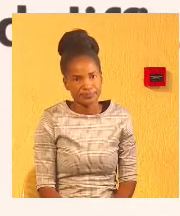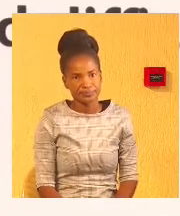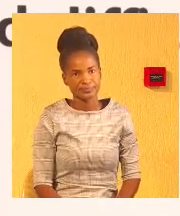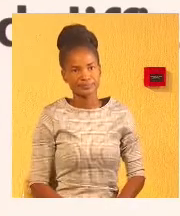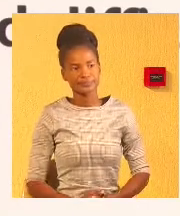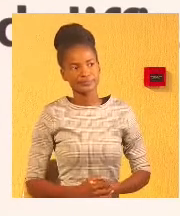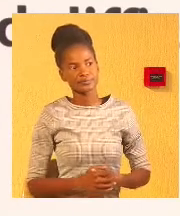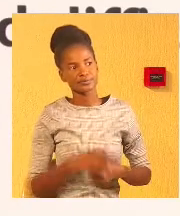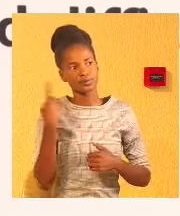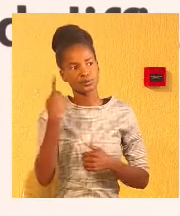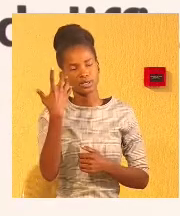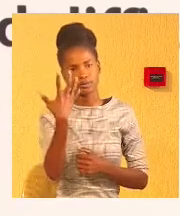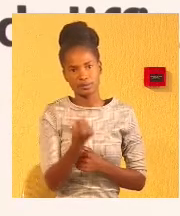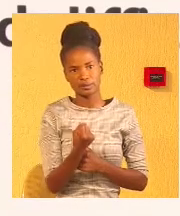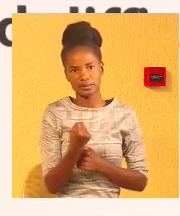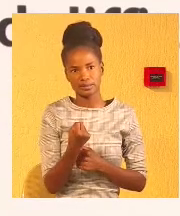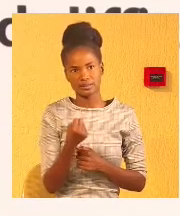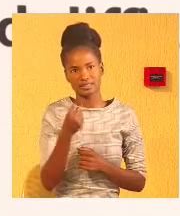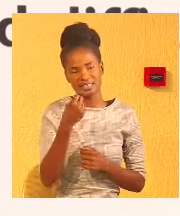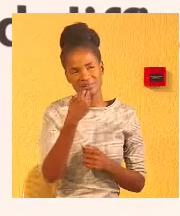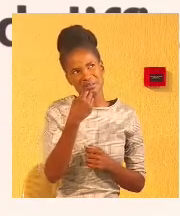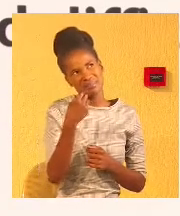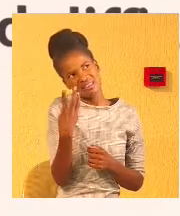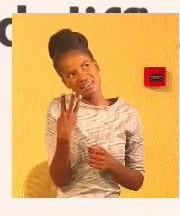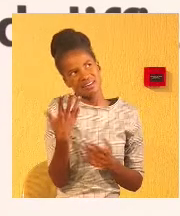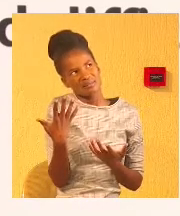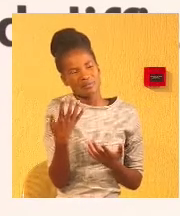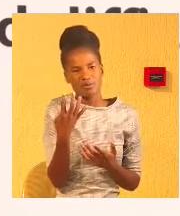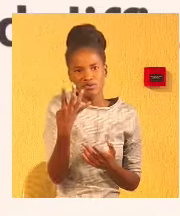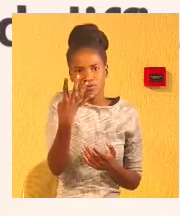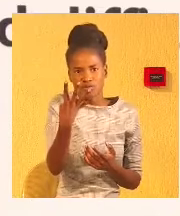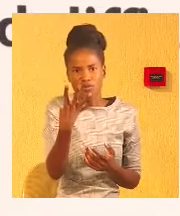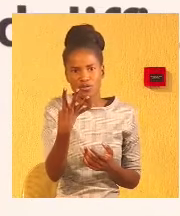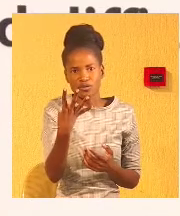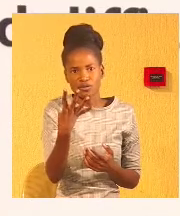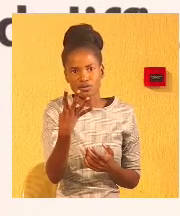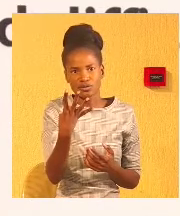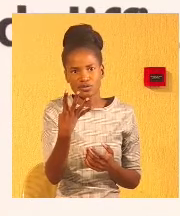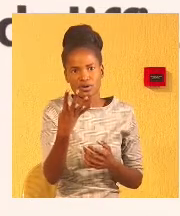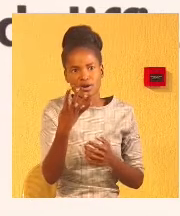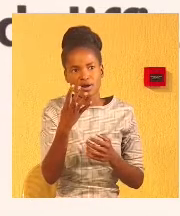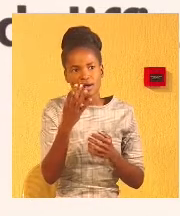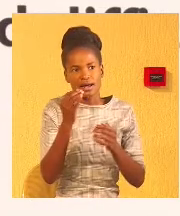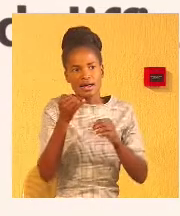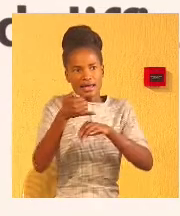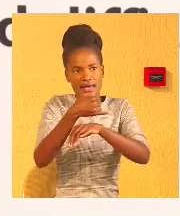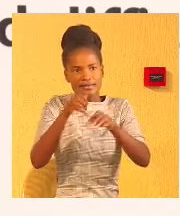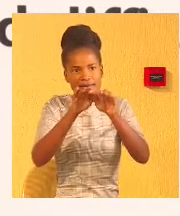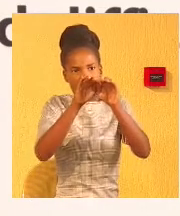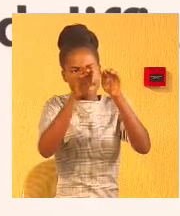we only had 3 or 4 private silos in the country.